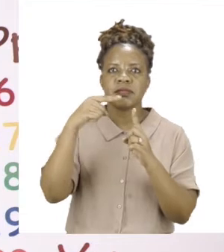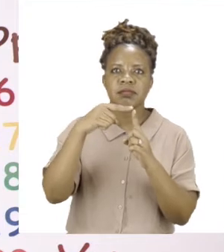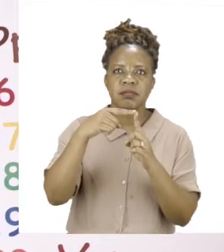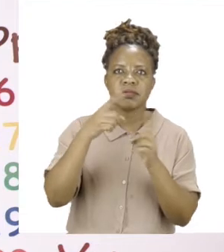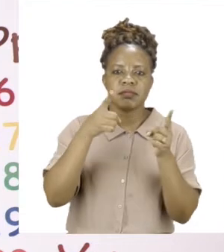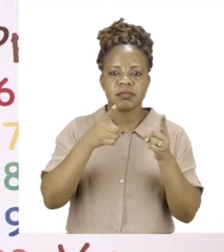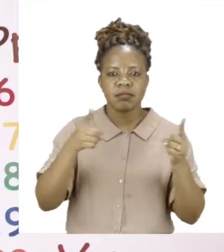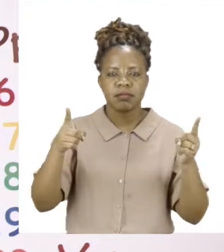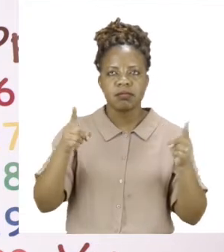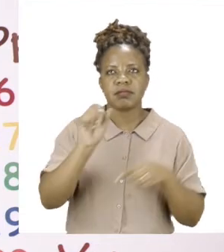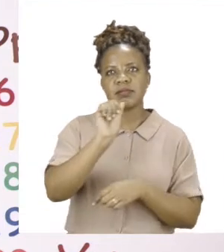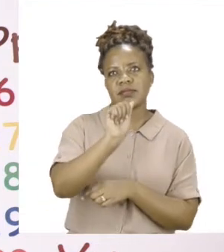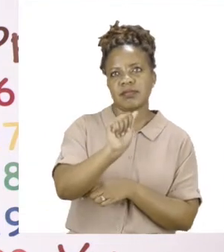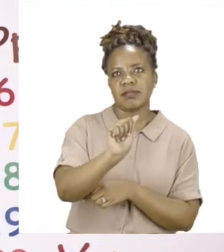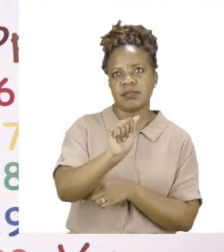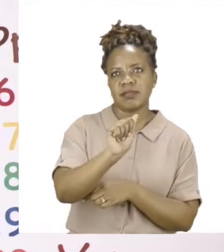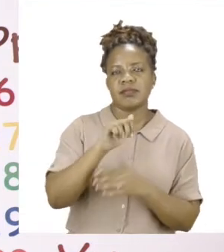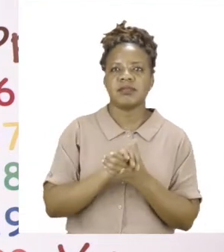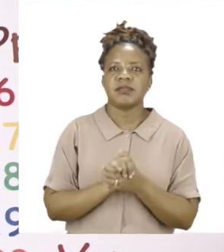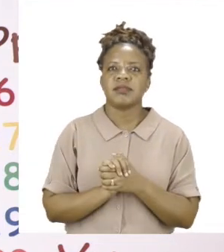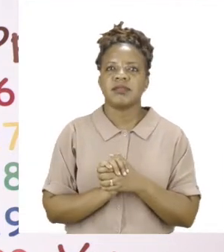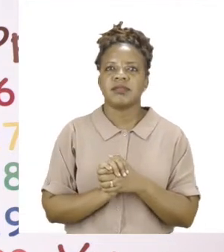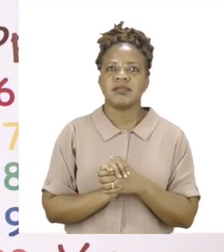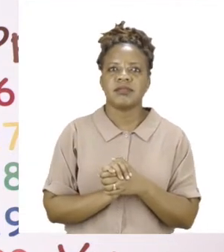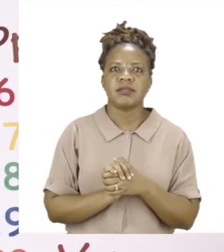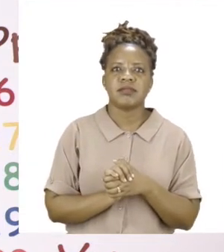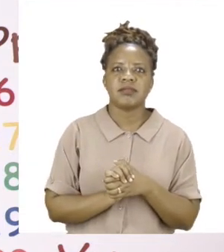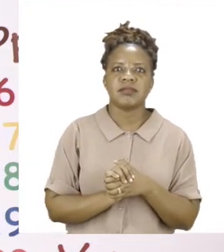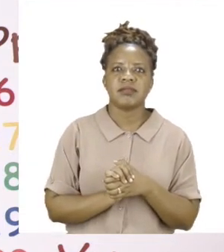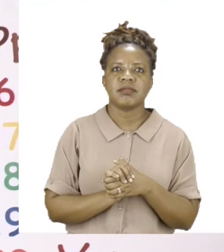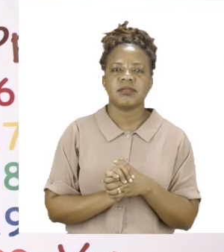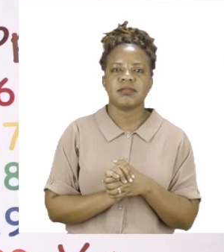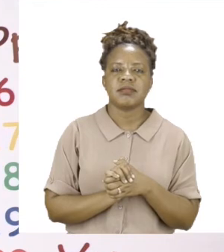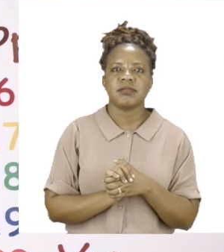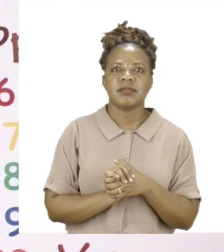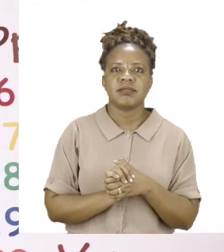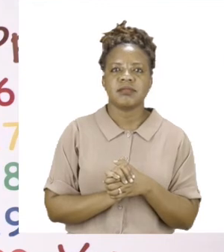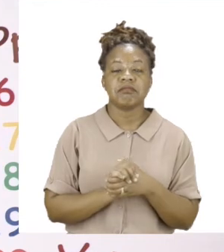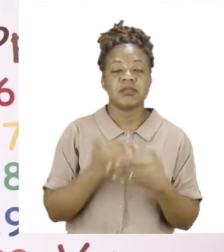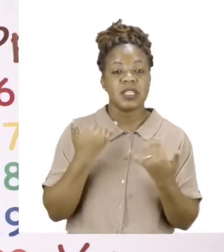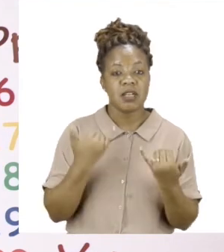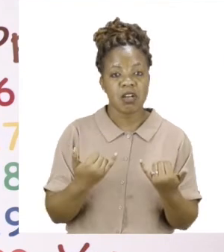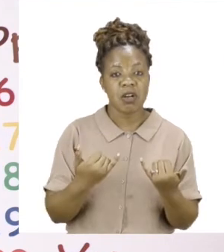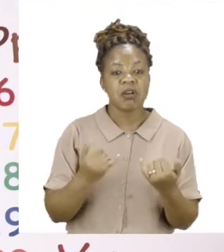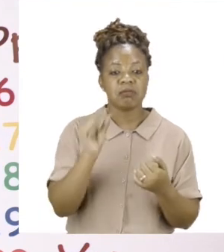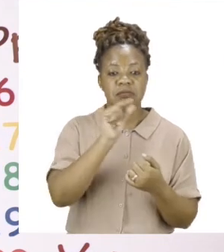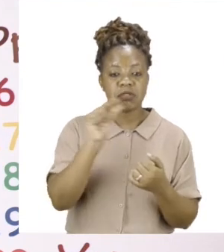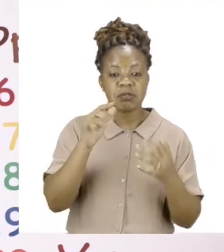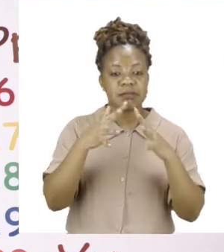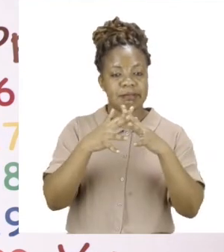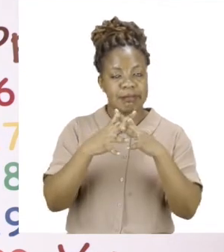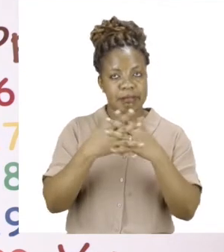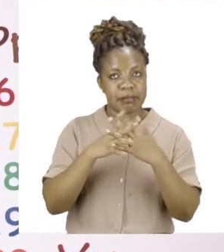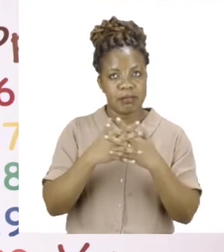long, This is very, very wrong. So we have to put it in the correct order. Remember,